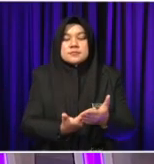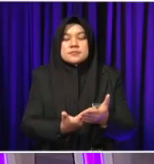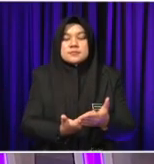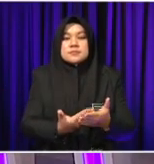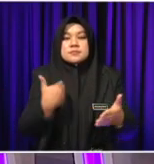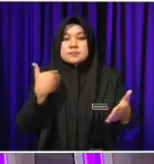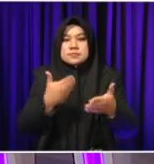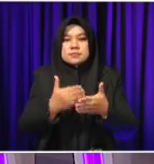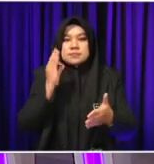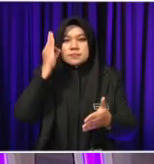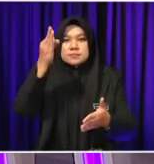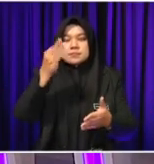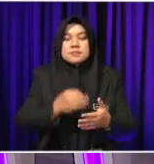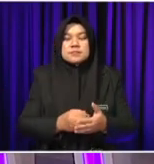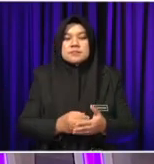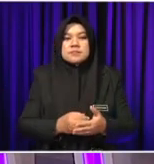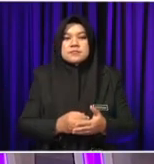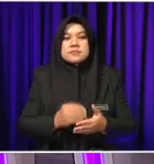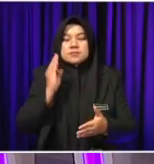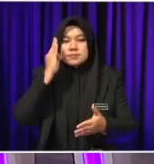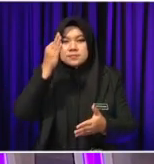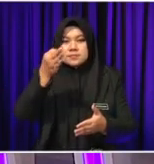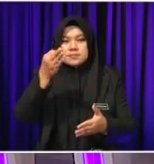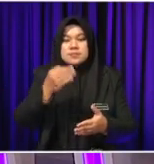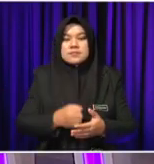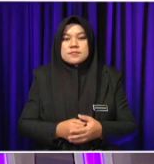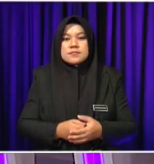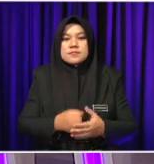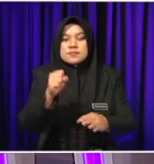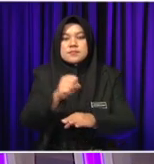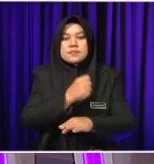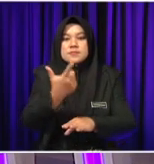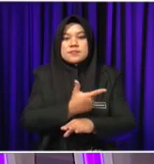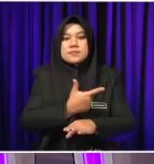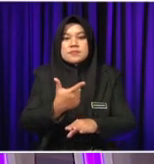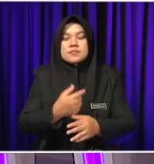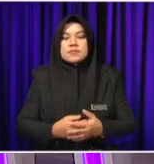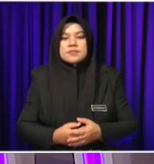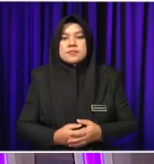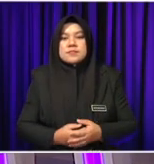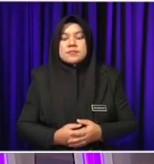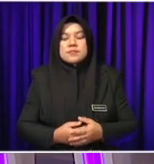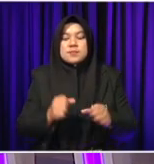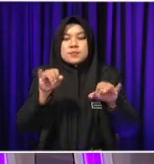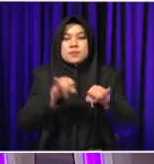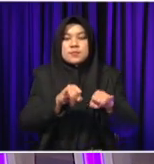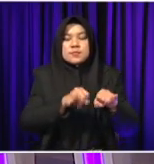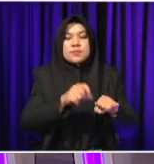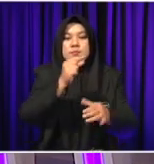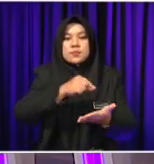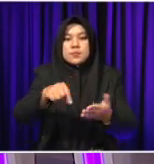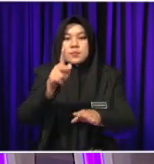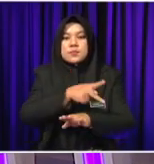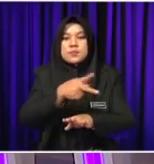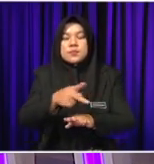future, you'll be the future song lyrics lyricist, or you can also write your own